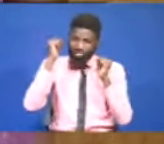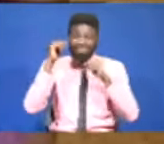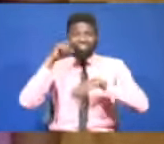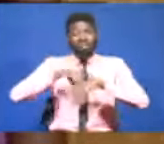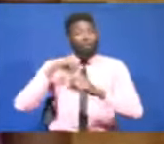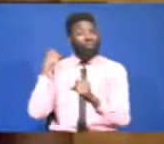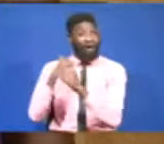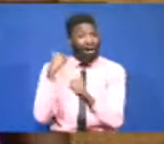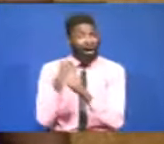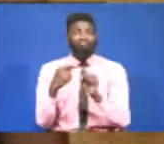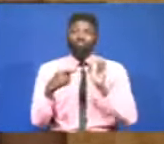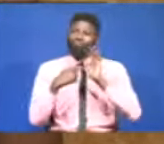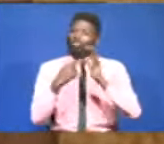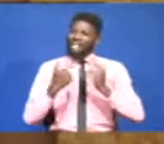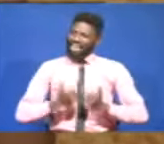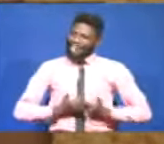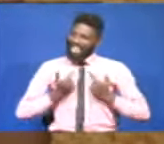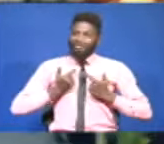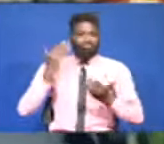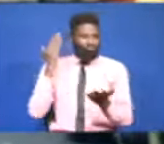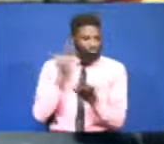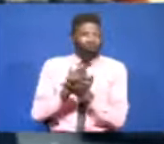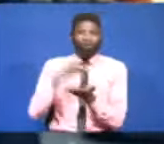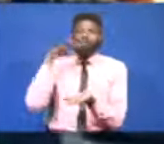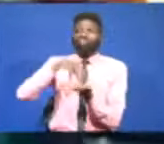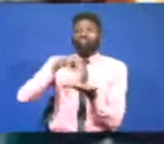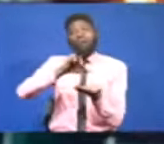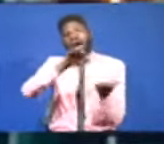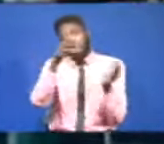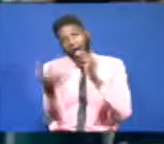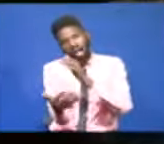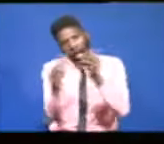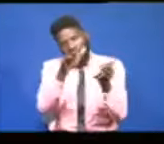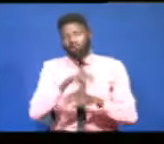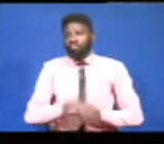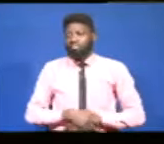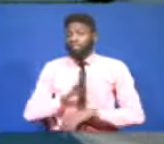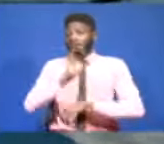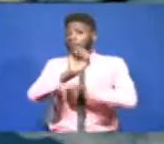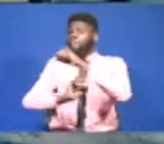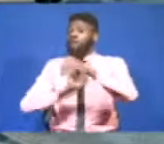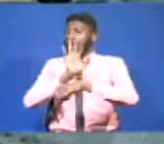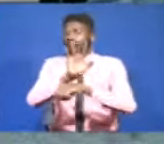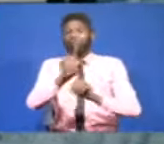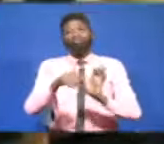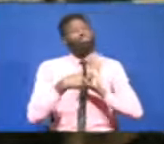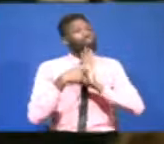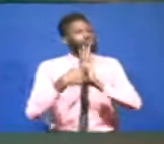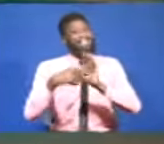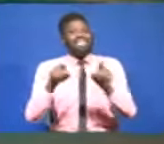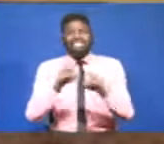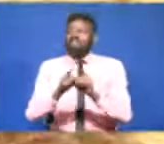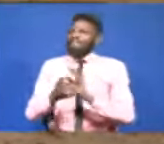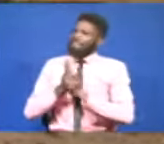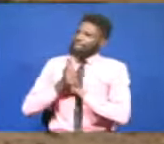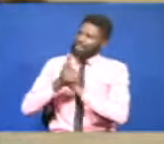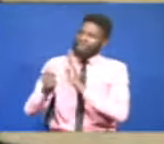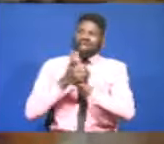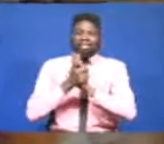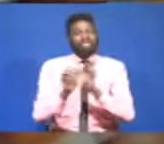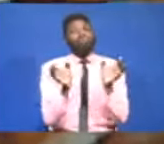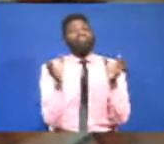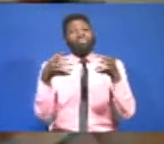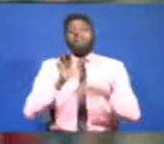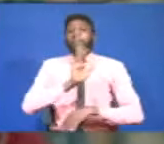real-life situations they face daily. The show, in a special way, highlights the prowess of the specially trained units as